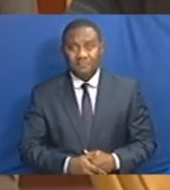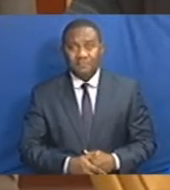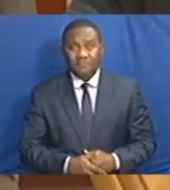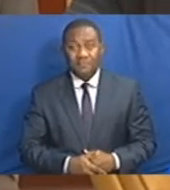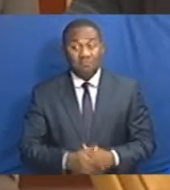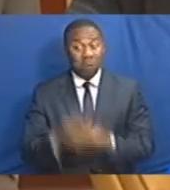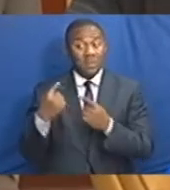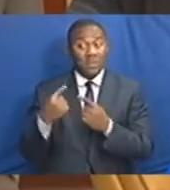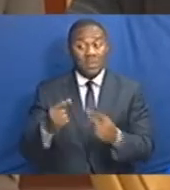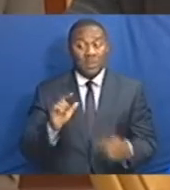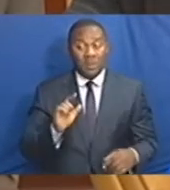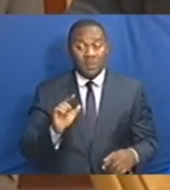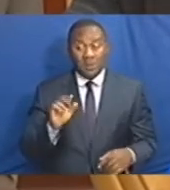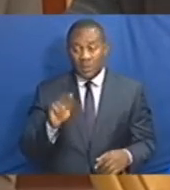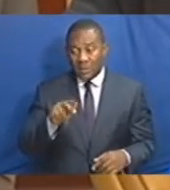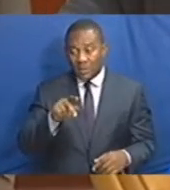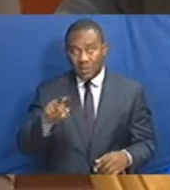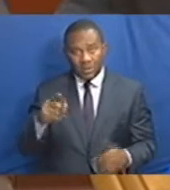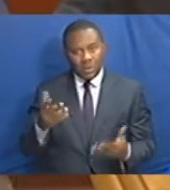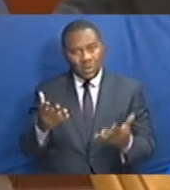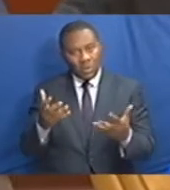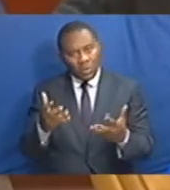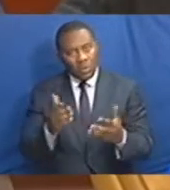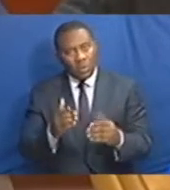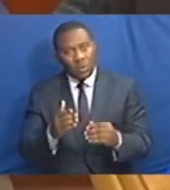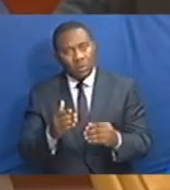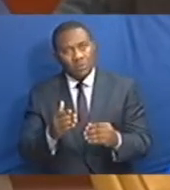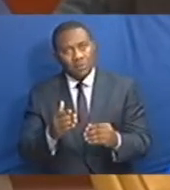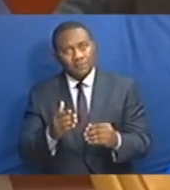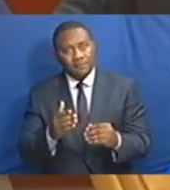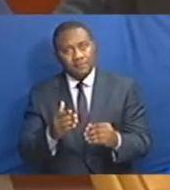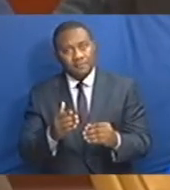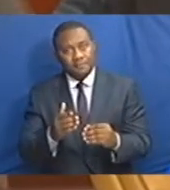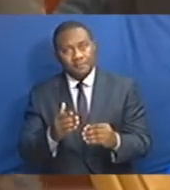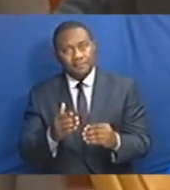has been saying that they want to take Ghana to the next level.